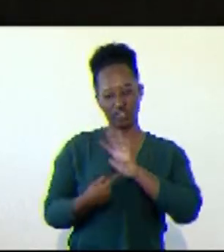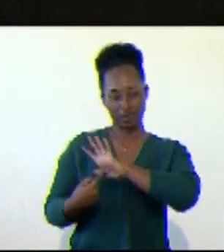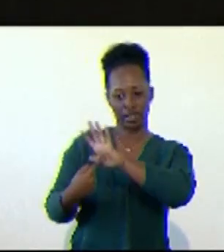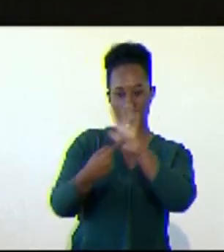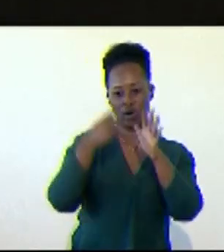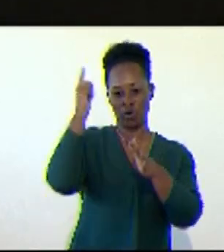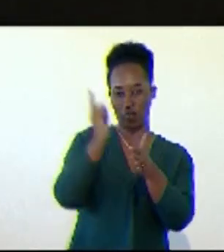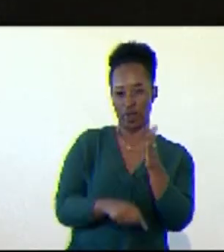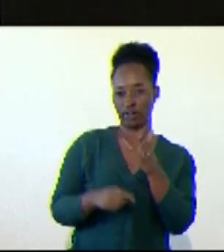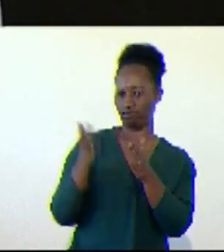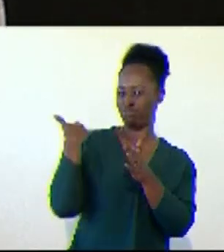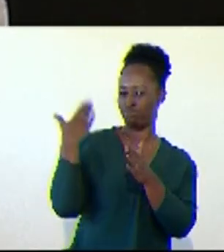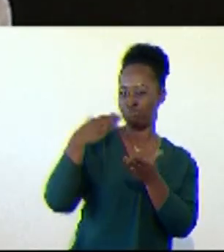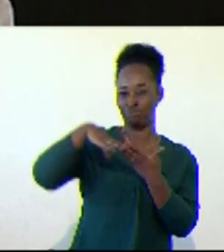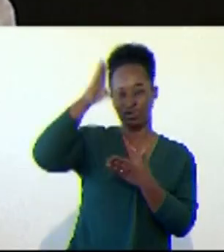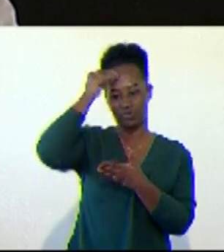covered.